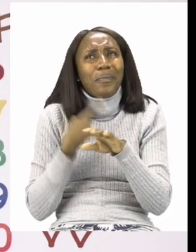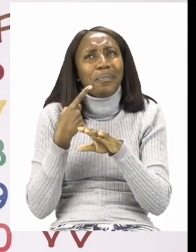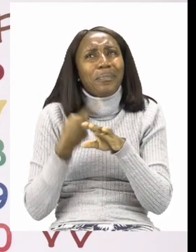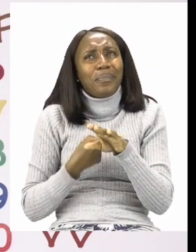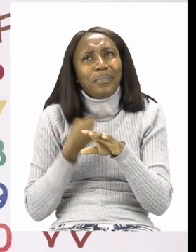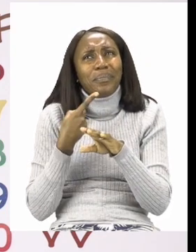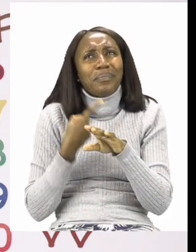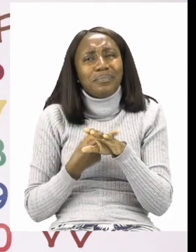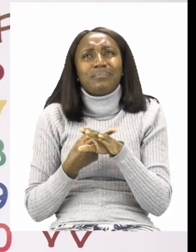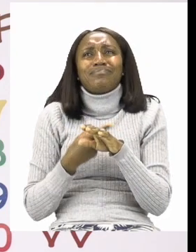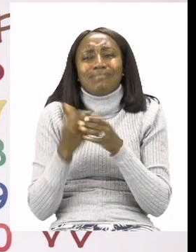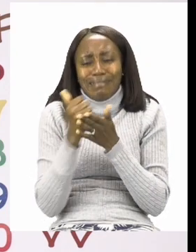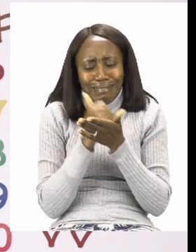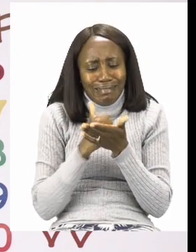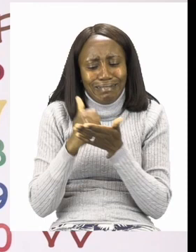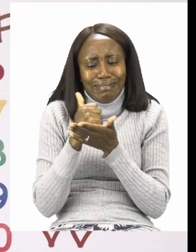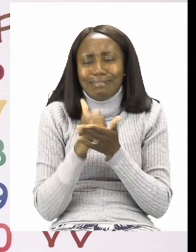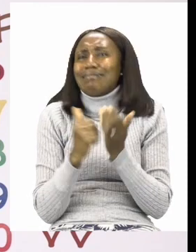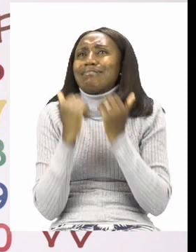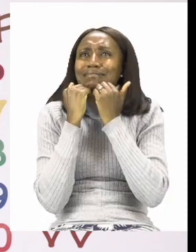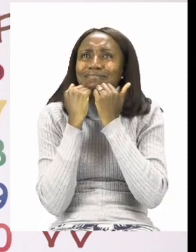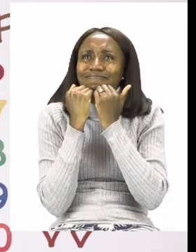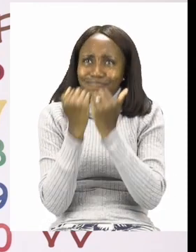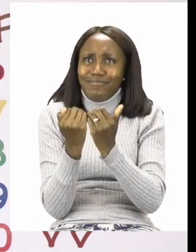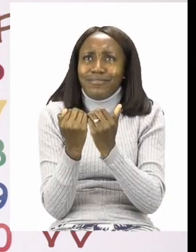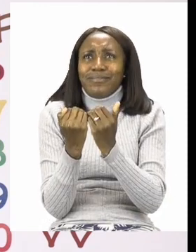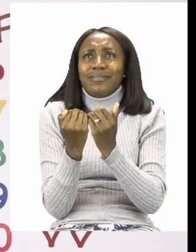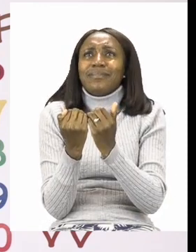that you keep clean and safe.